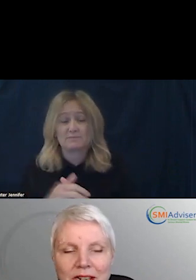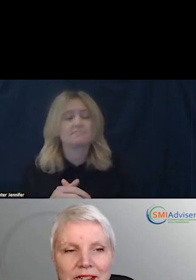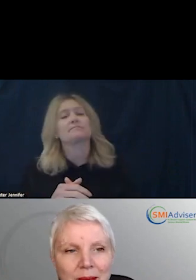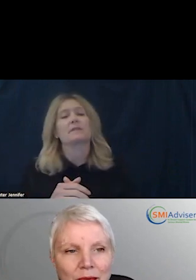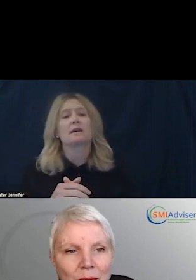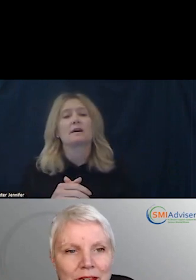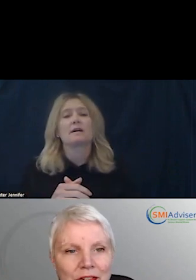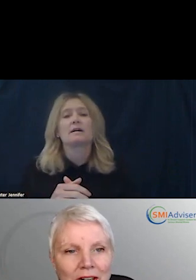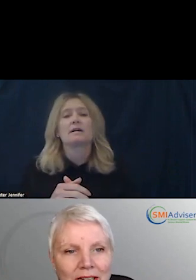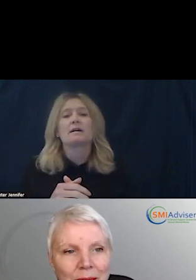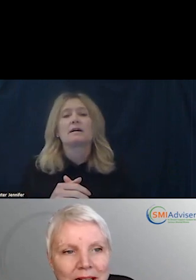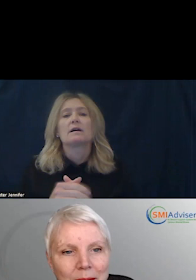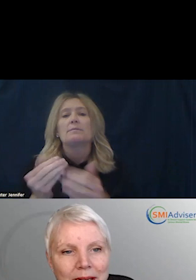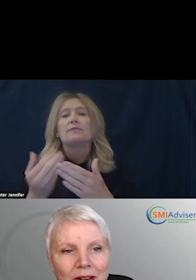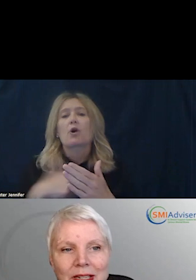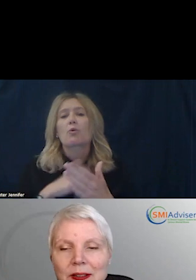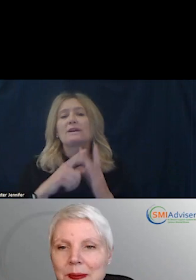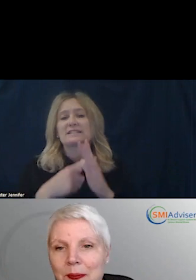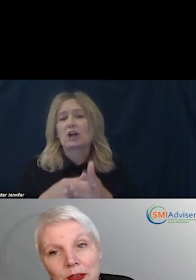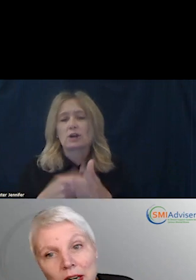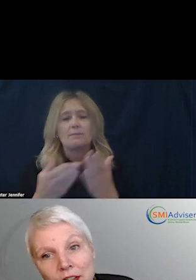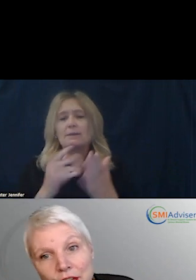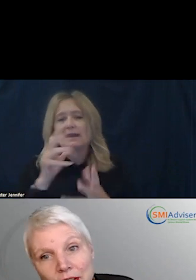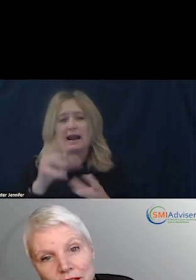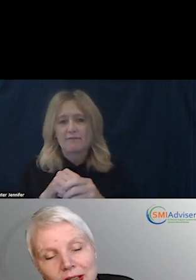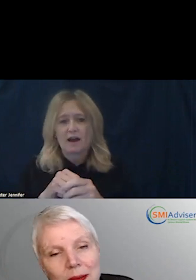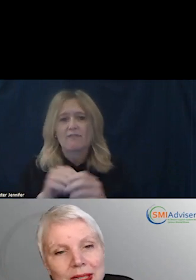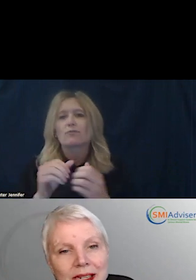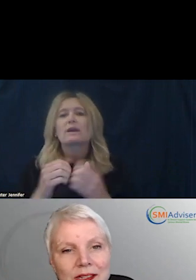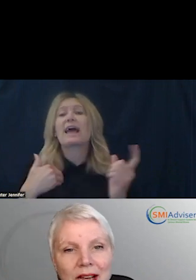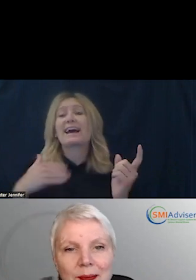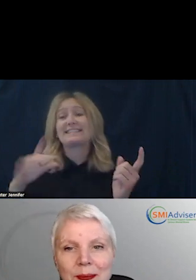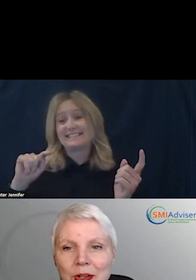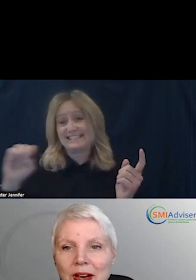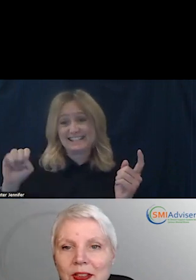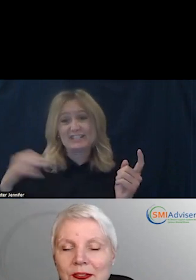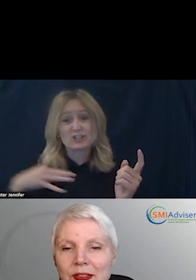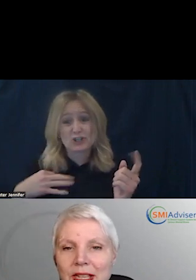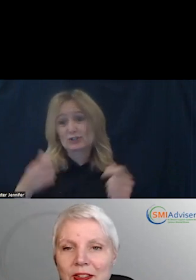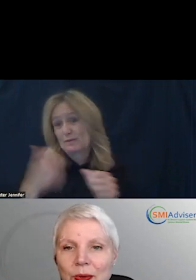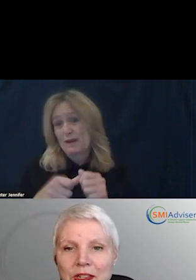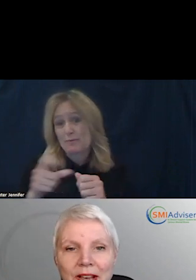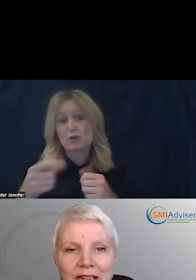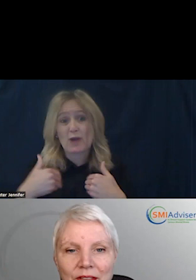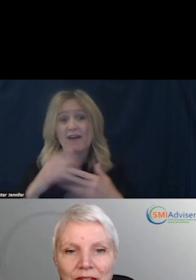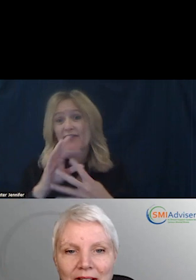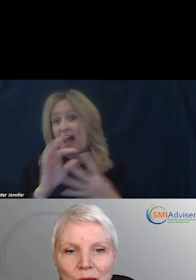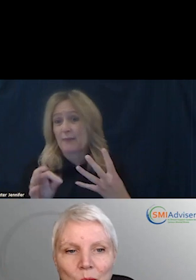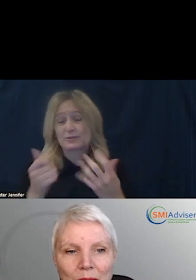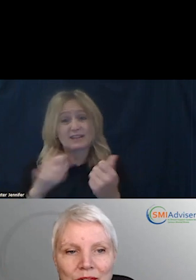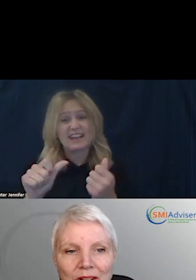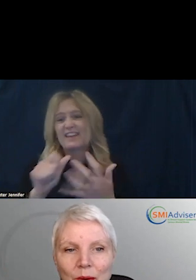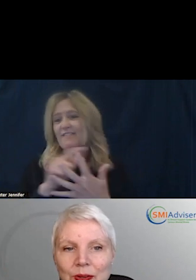Also, as I said before we started, you may not have been on, remember, we've got our t-shirts. Please remember, you have the choice of any of the